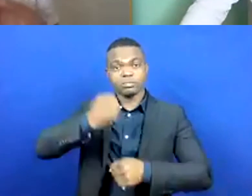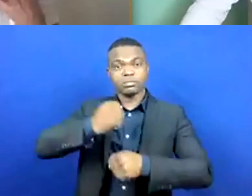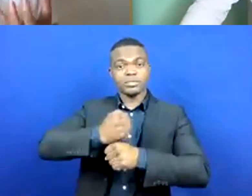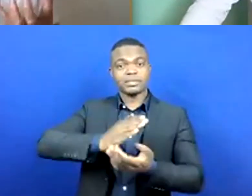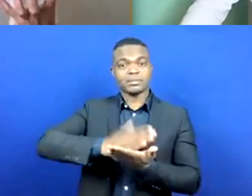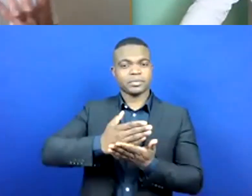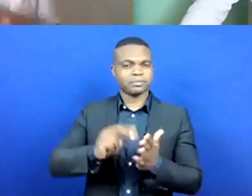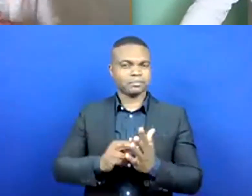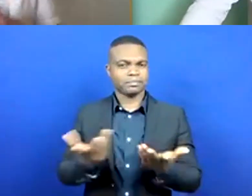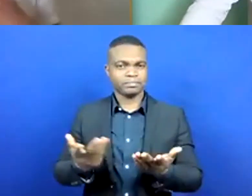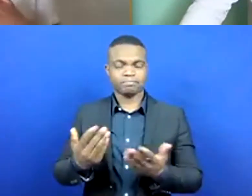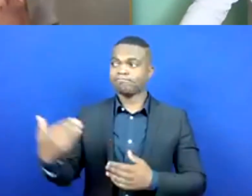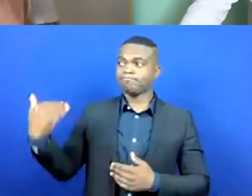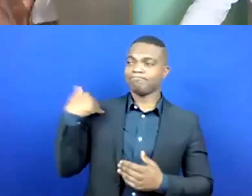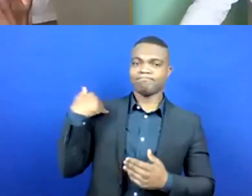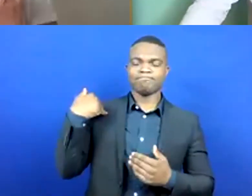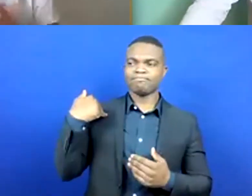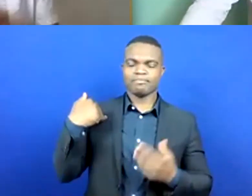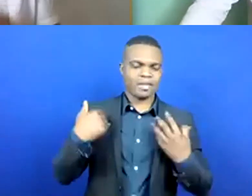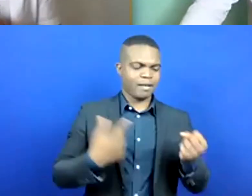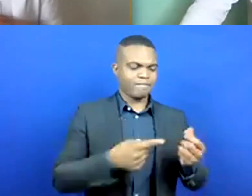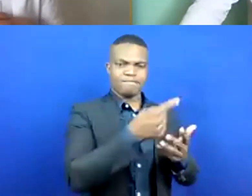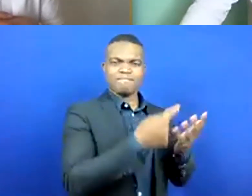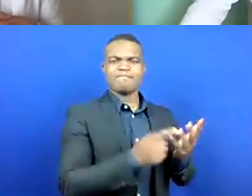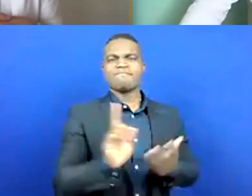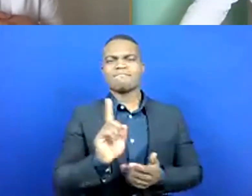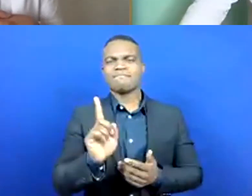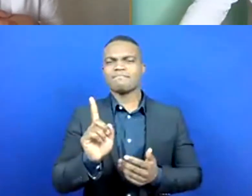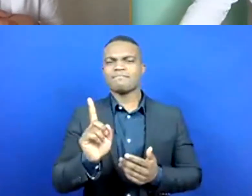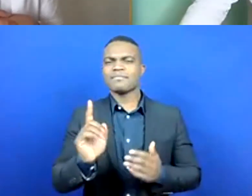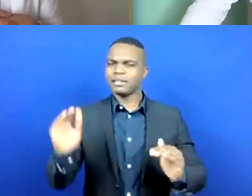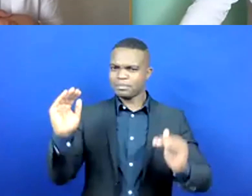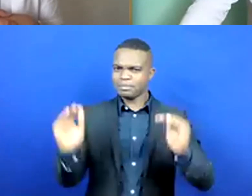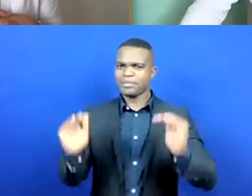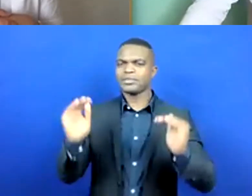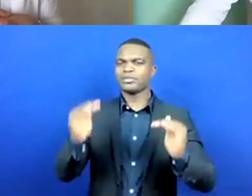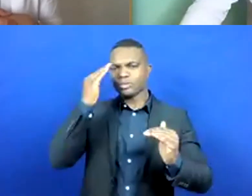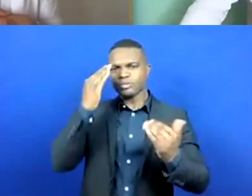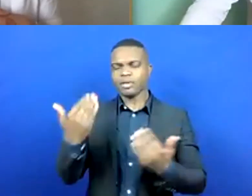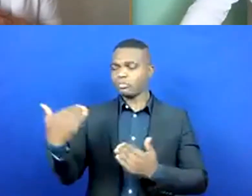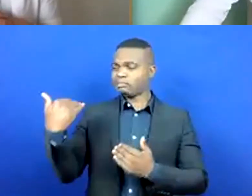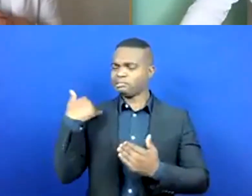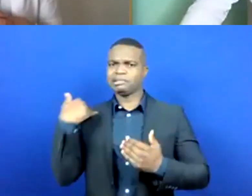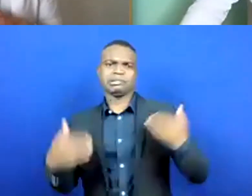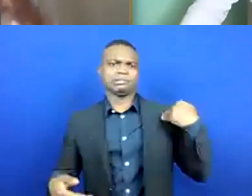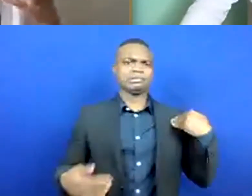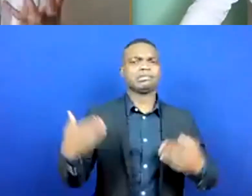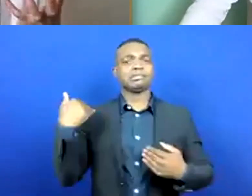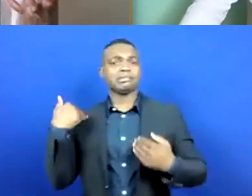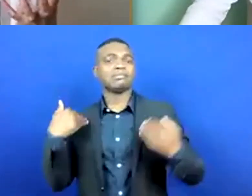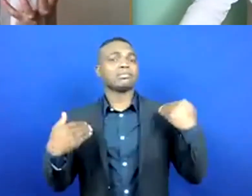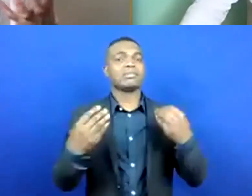enormous responsibility on the shoulders of the interpreters. But I really believe that it is